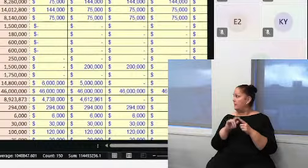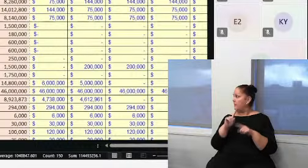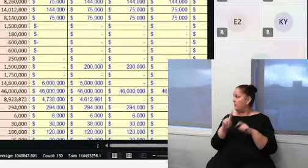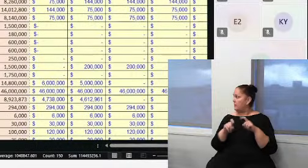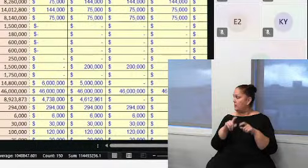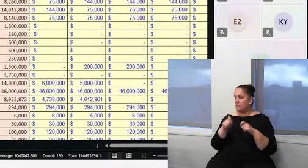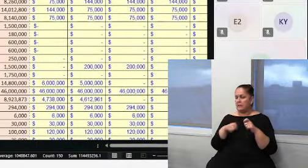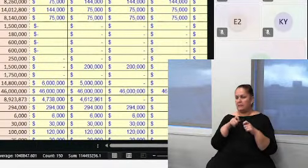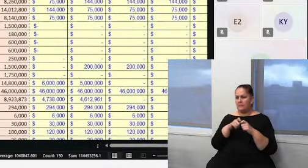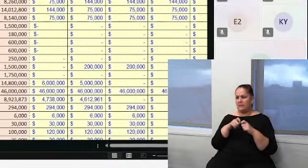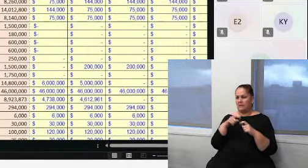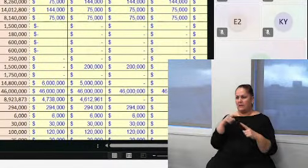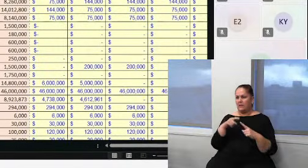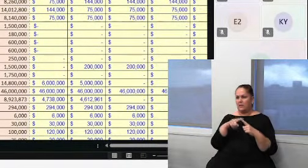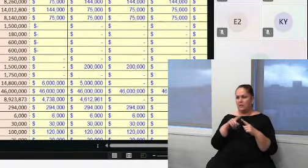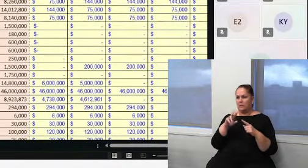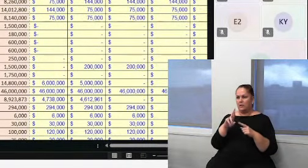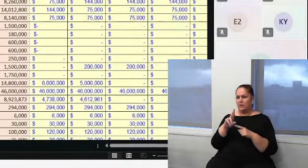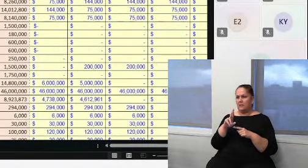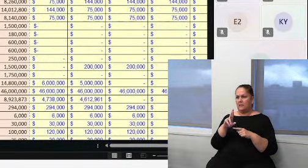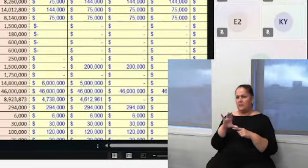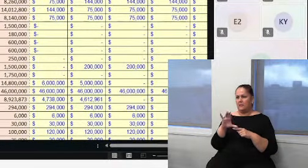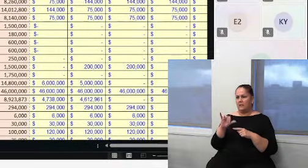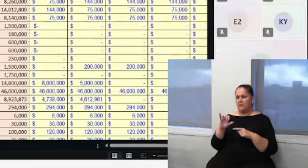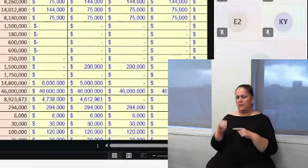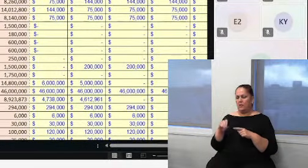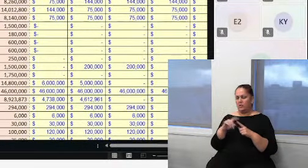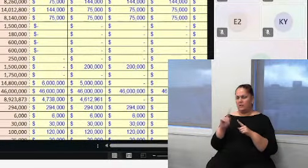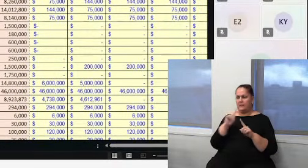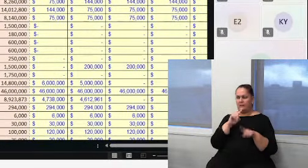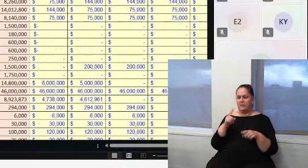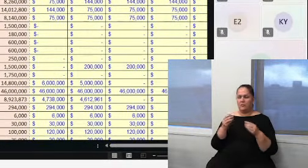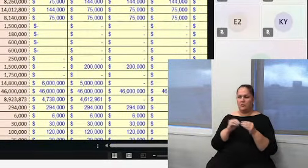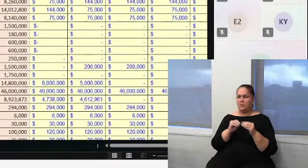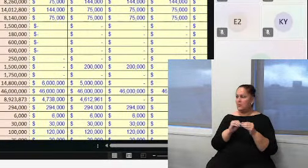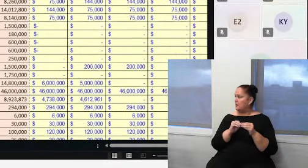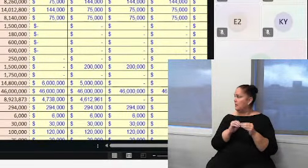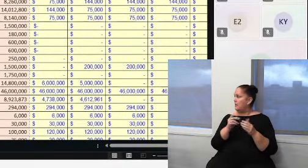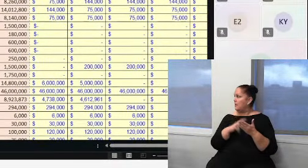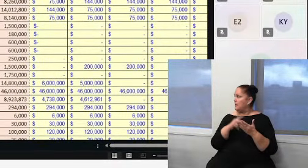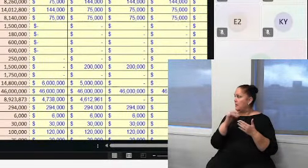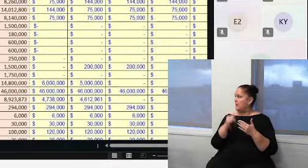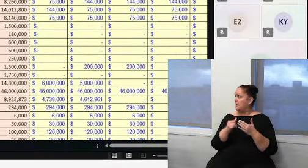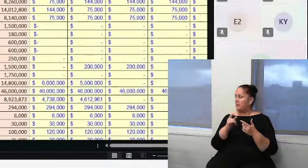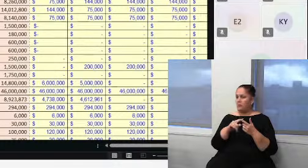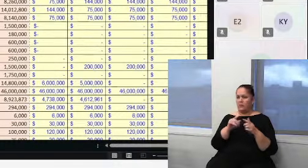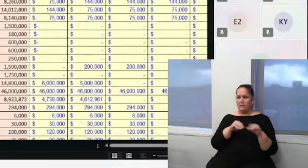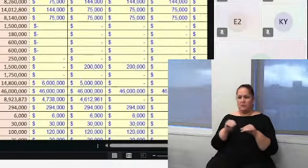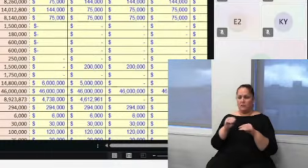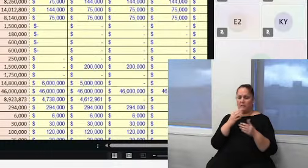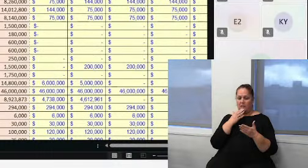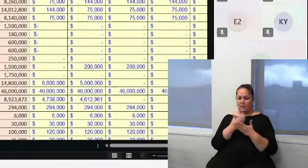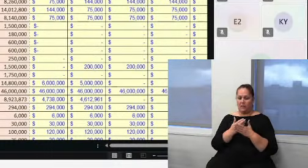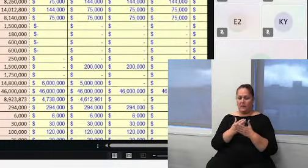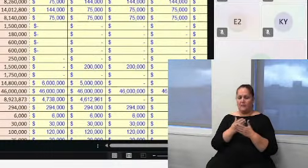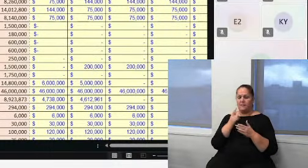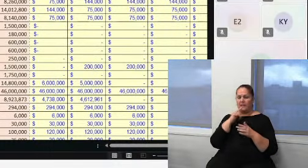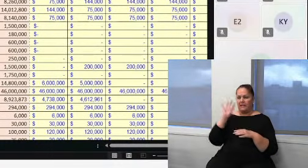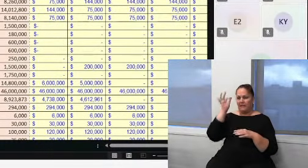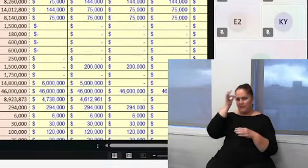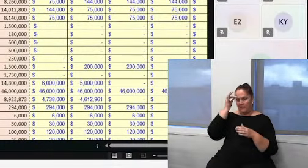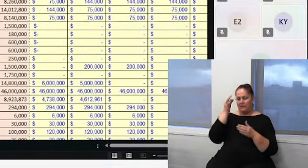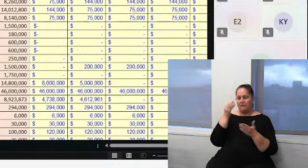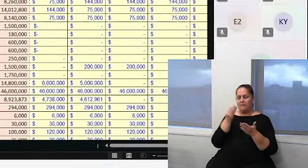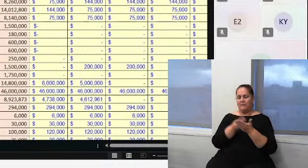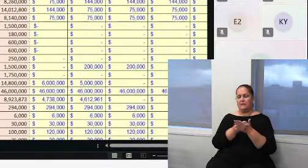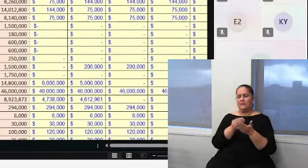to my left. If you have questions specifically to our CIO, you can answer more. The project is moving very well. We